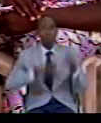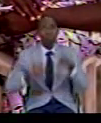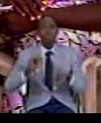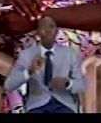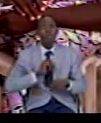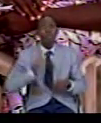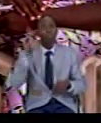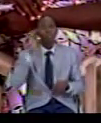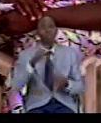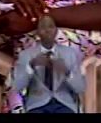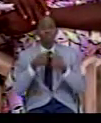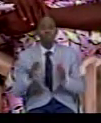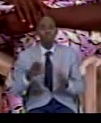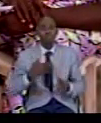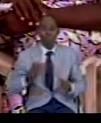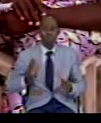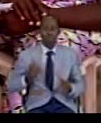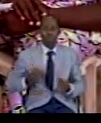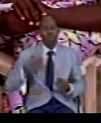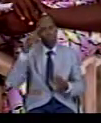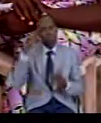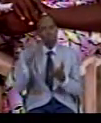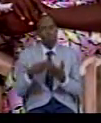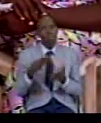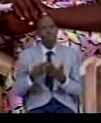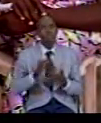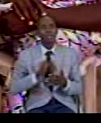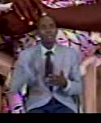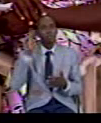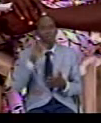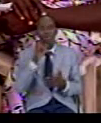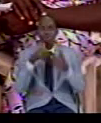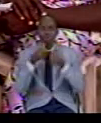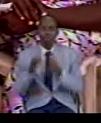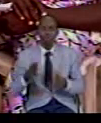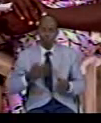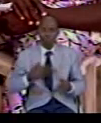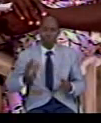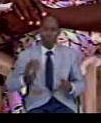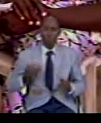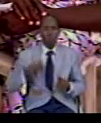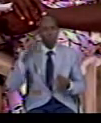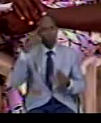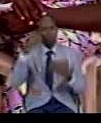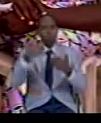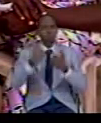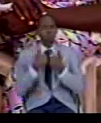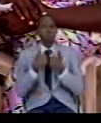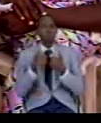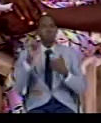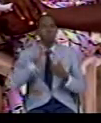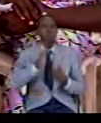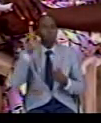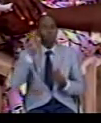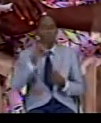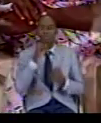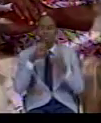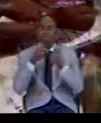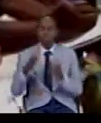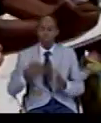for money. I'll not lose my soul for possession. I'll not lose my soul for women.